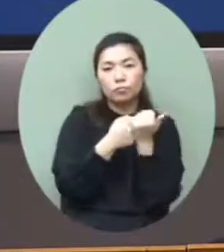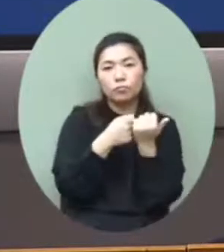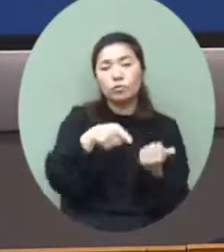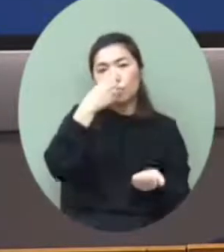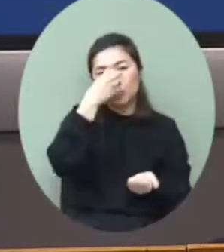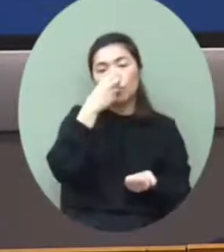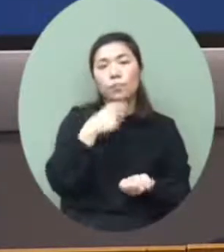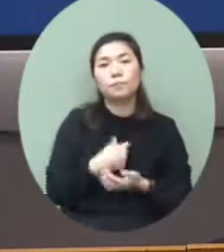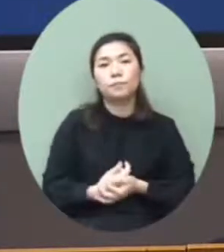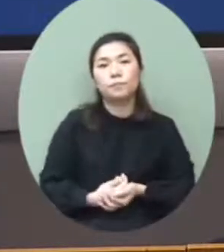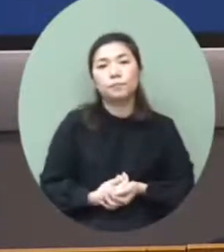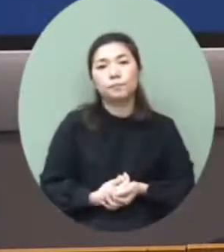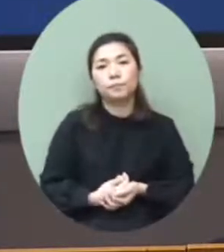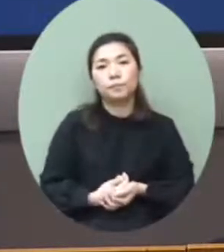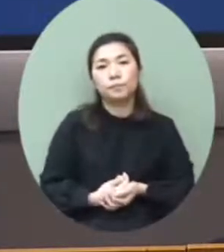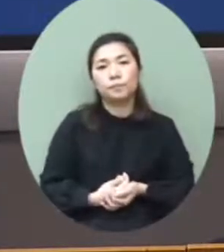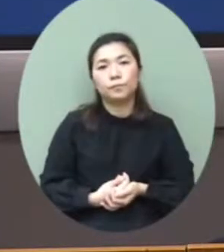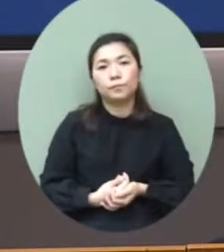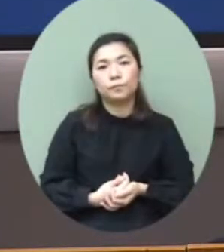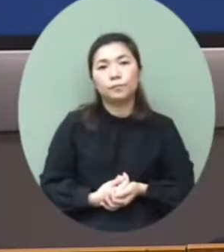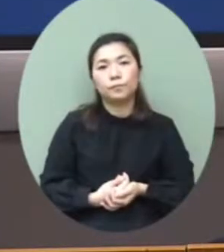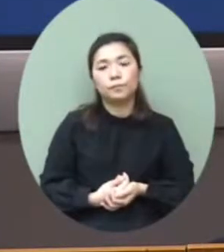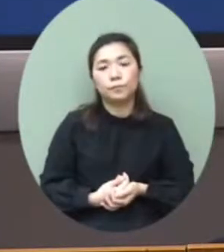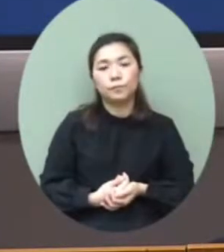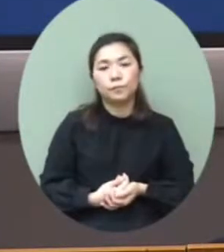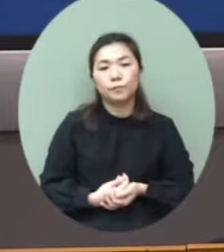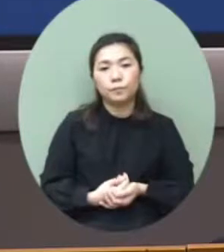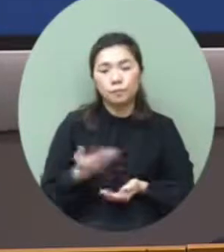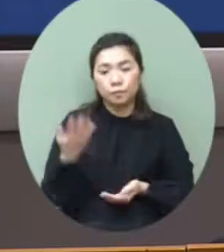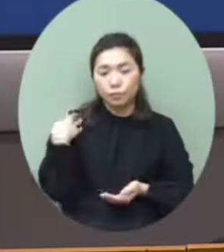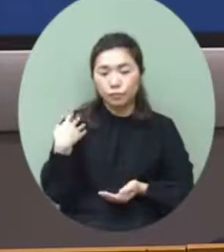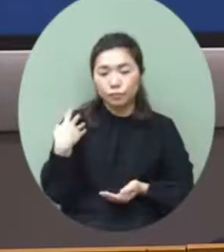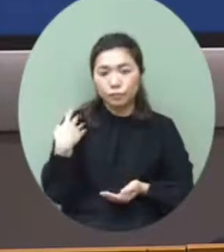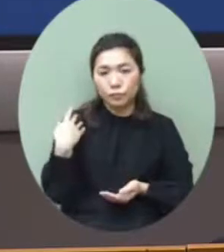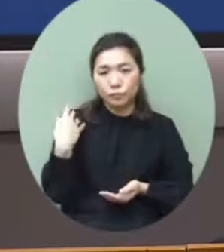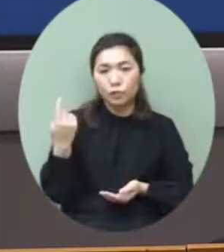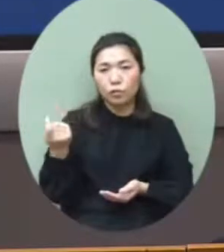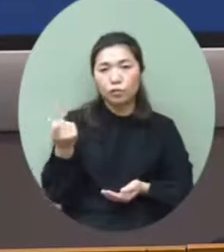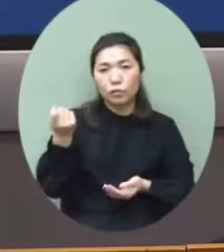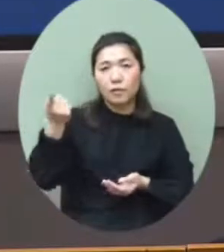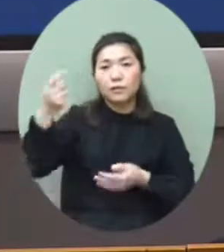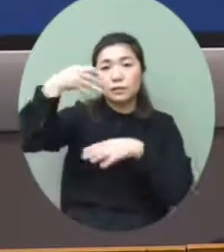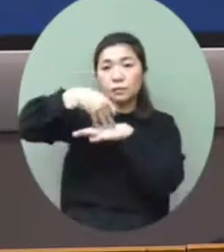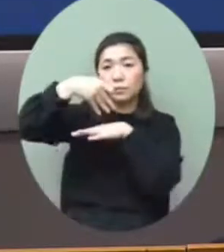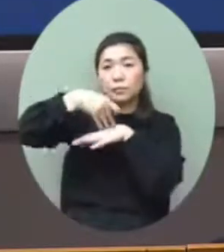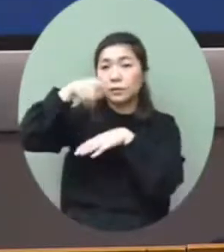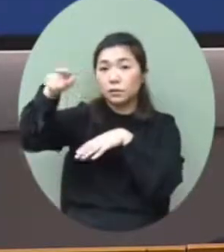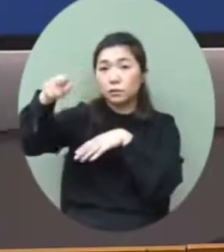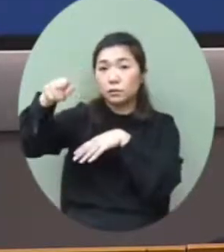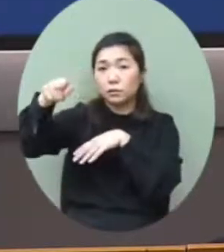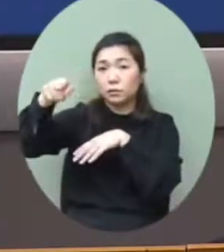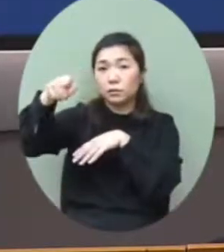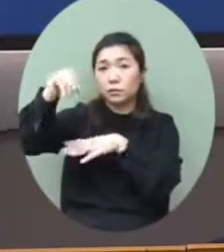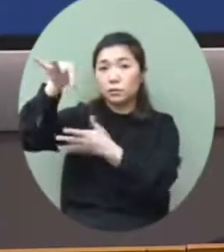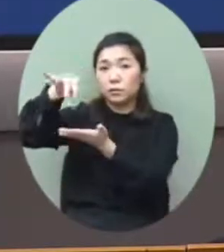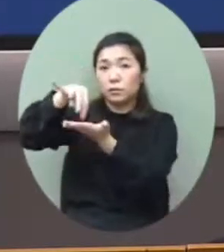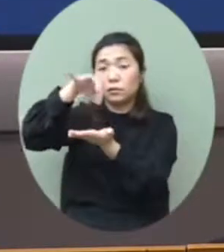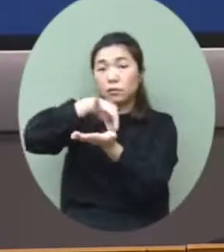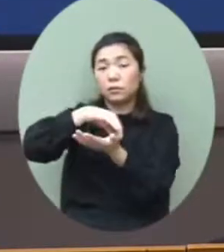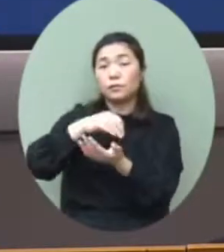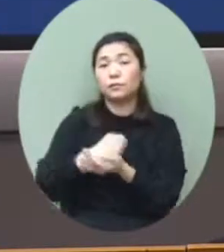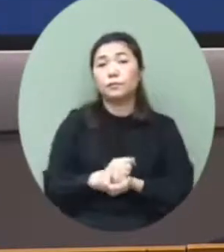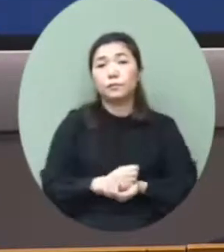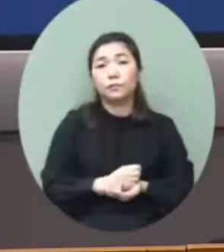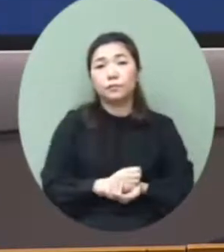to Hong Kong, that is in our neighboring city of Shenzhen. One would expect that Shenzhen could easily close the border, that no Hong